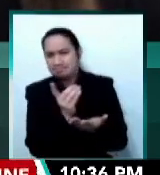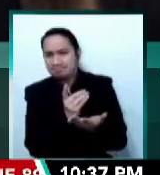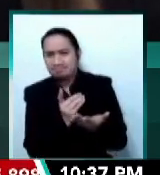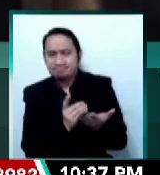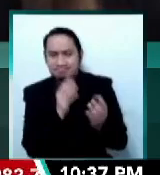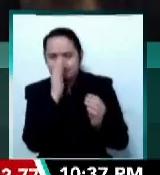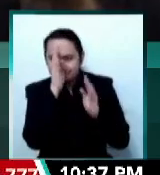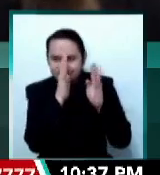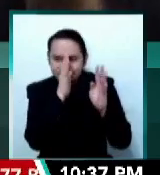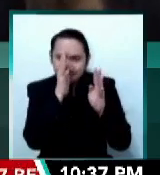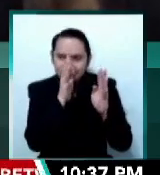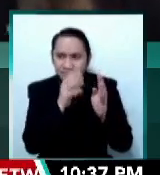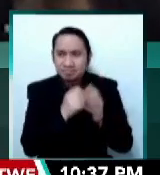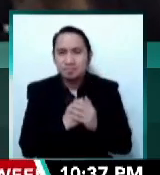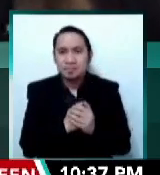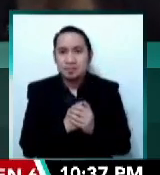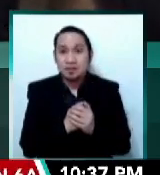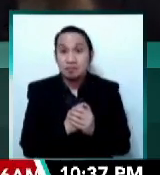before. So which is